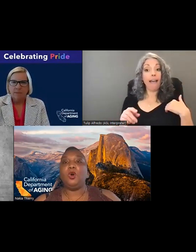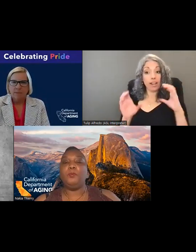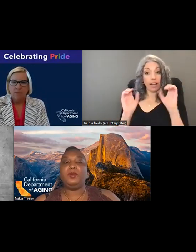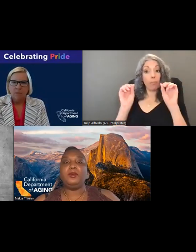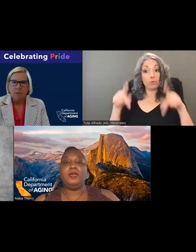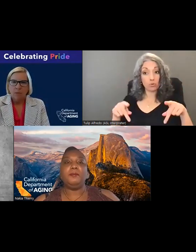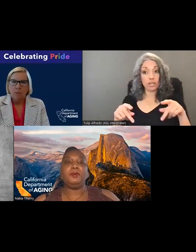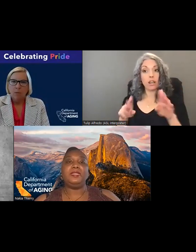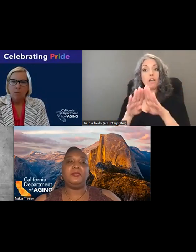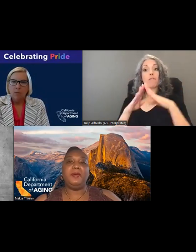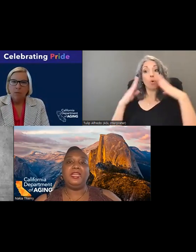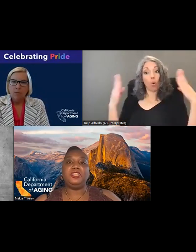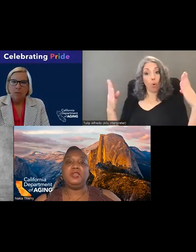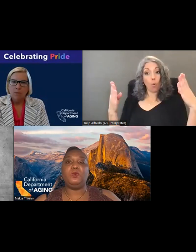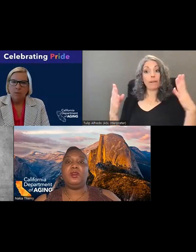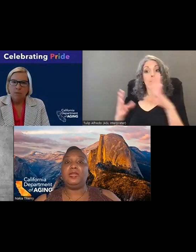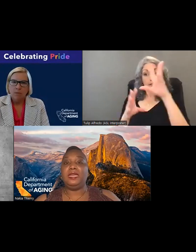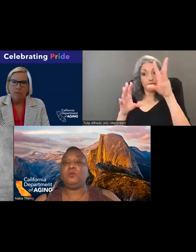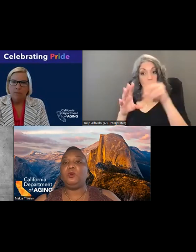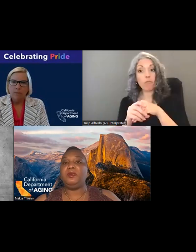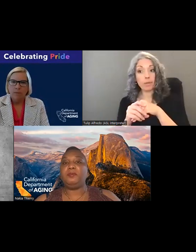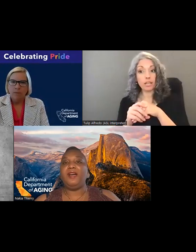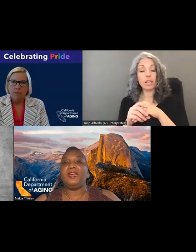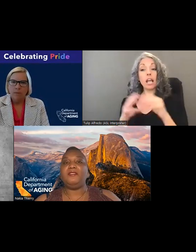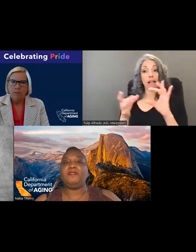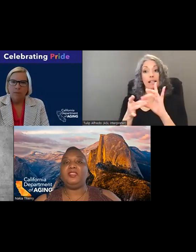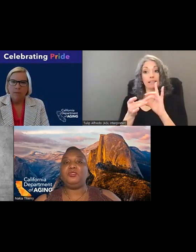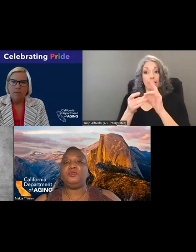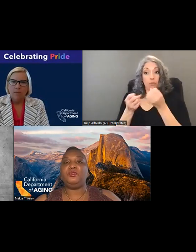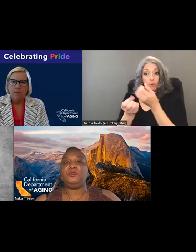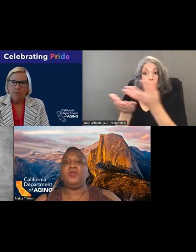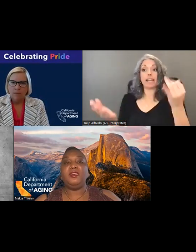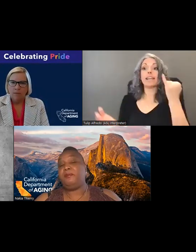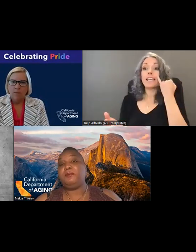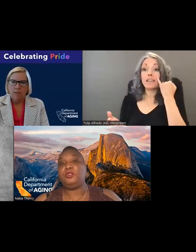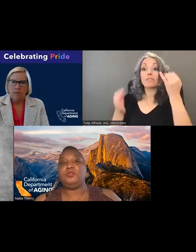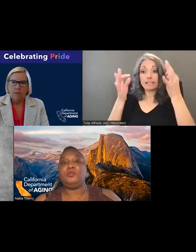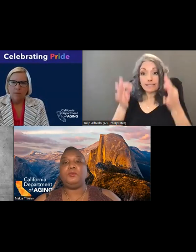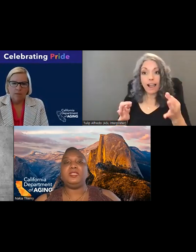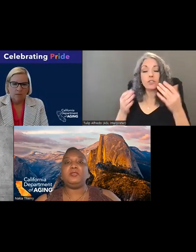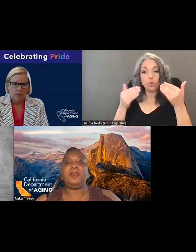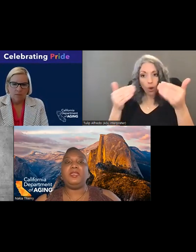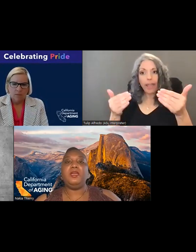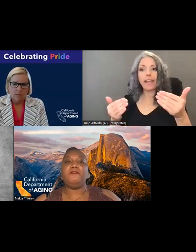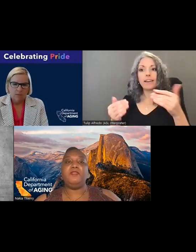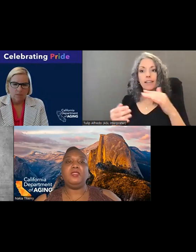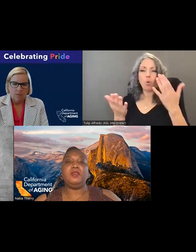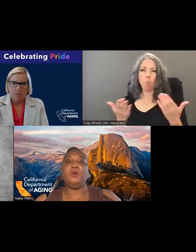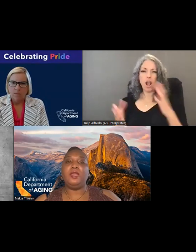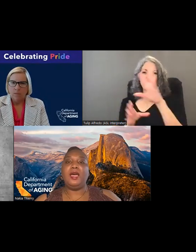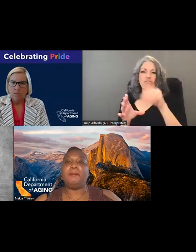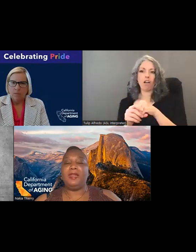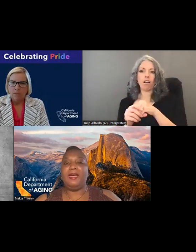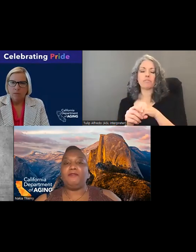for open participation where a link will be provided if people choose to participate via